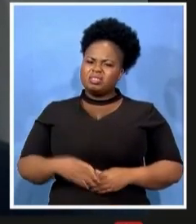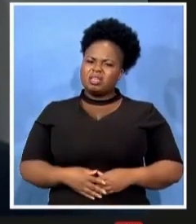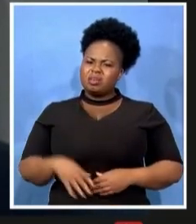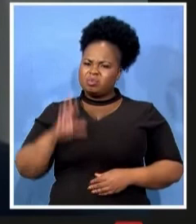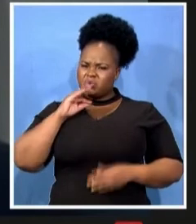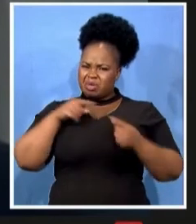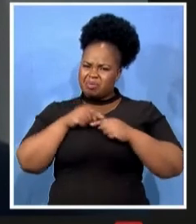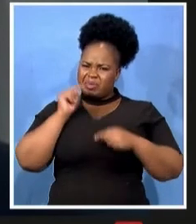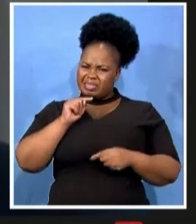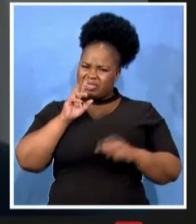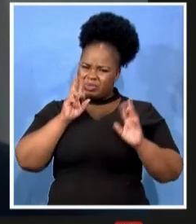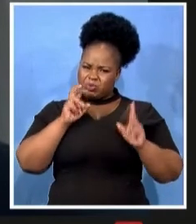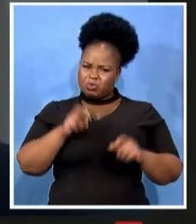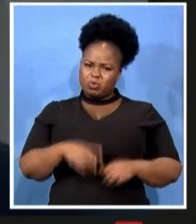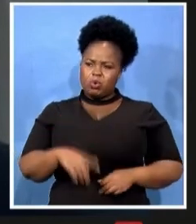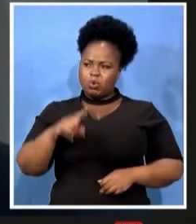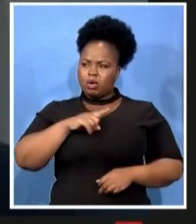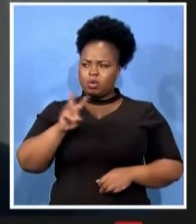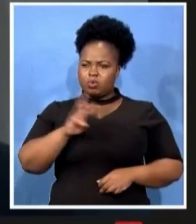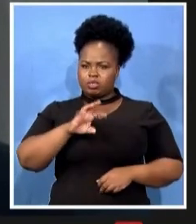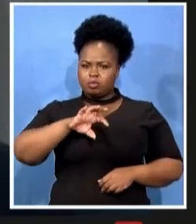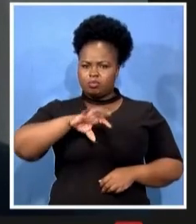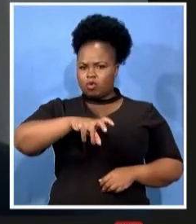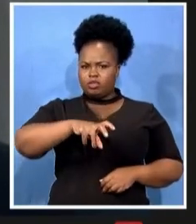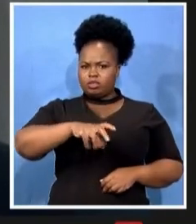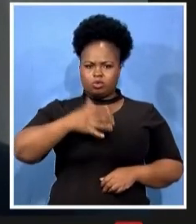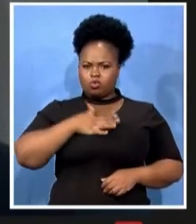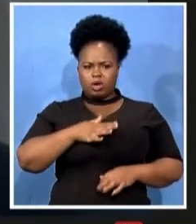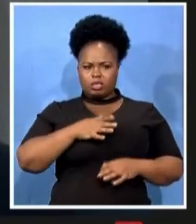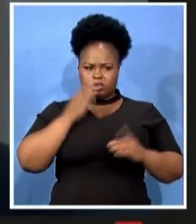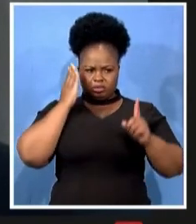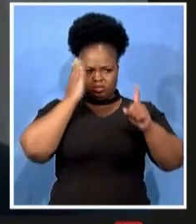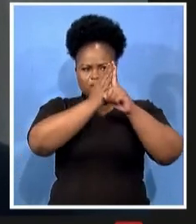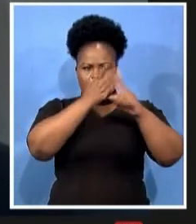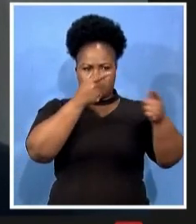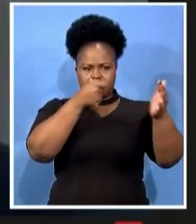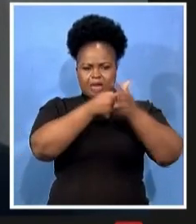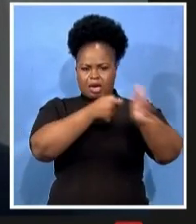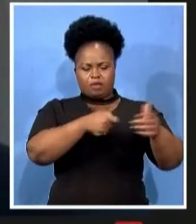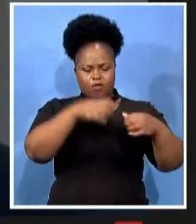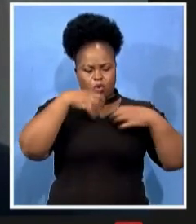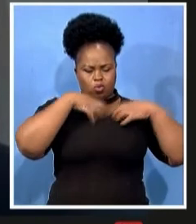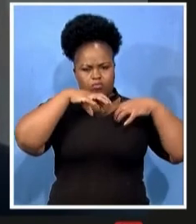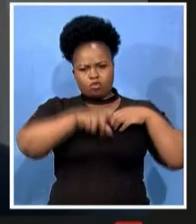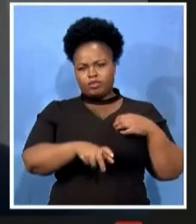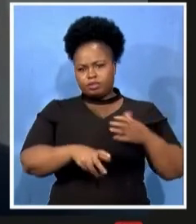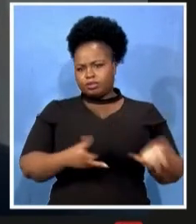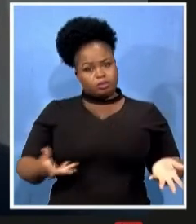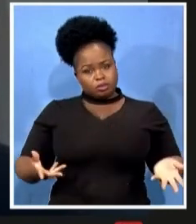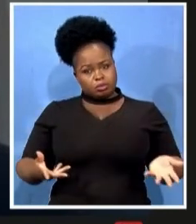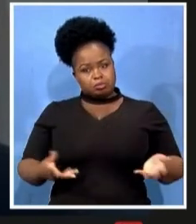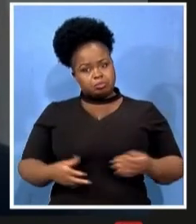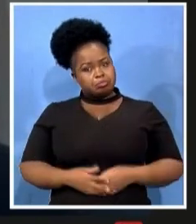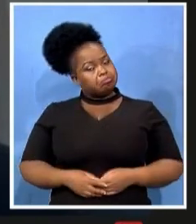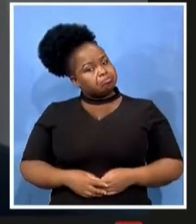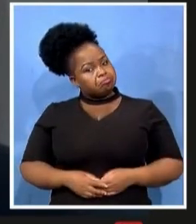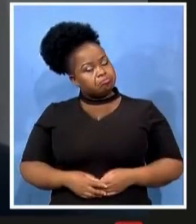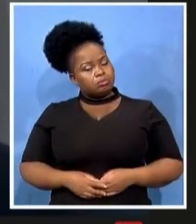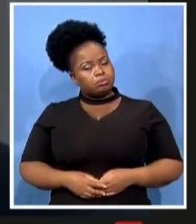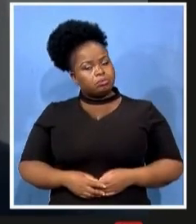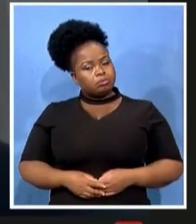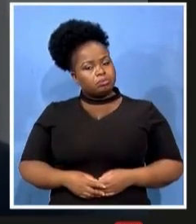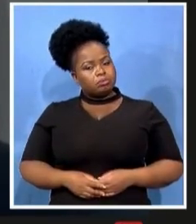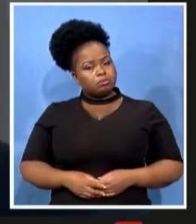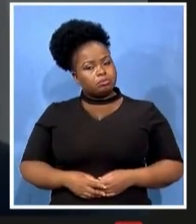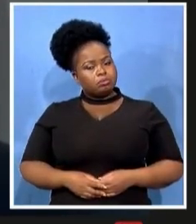when there's a direct opposition to what has been put out, having listened to the minister on television the